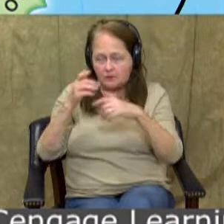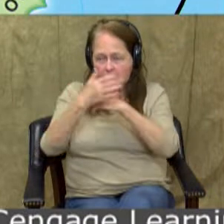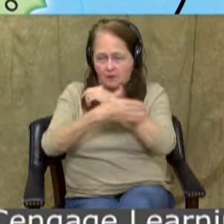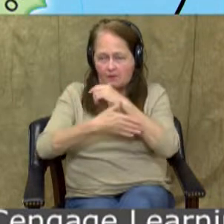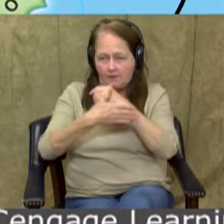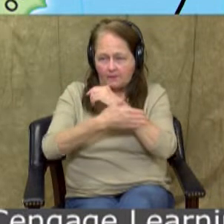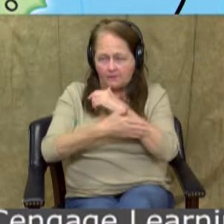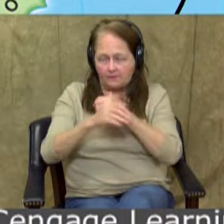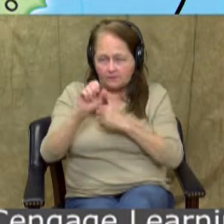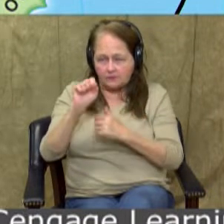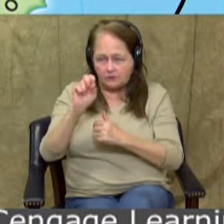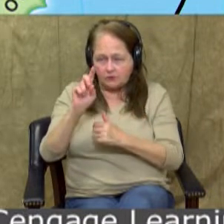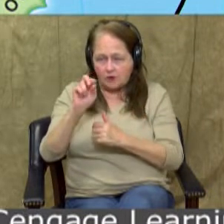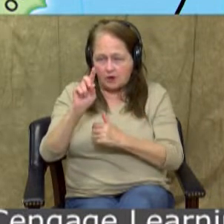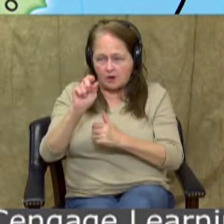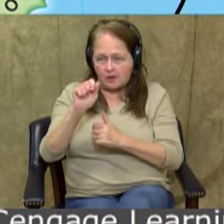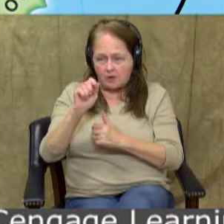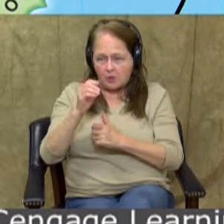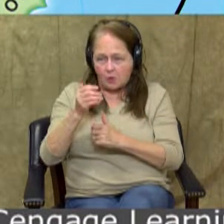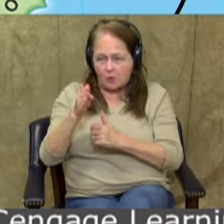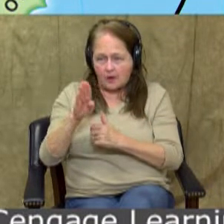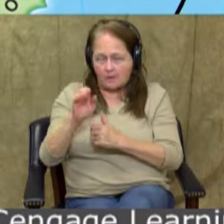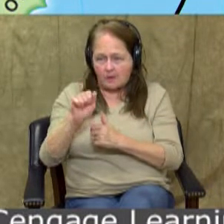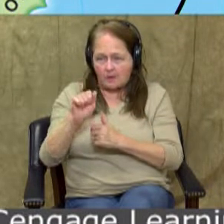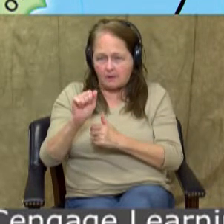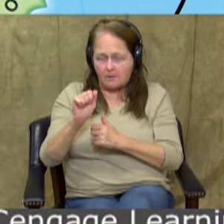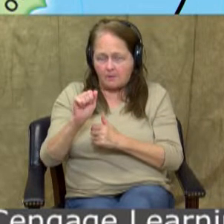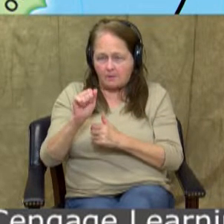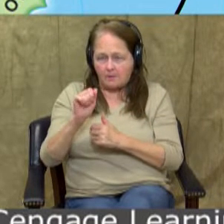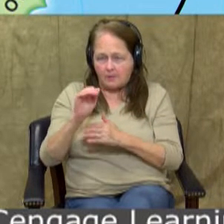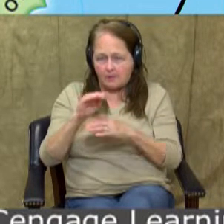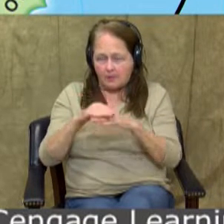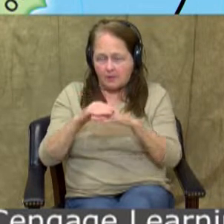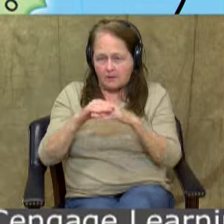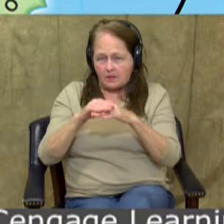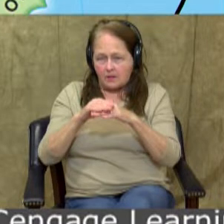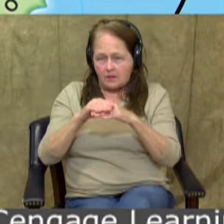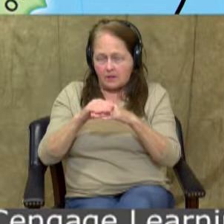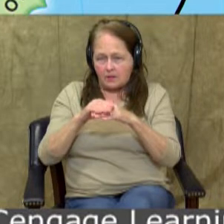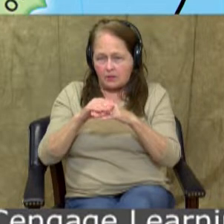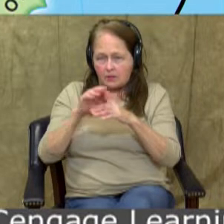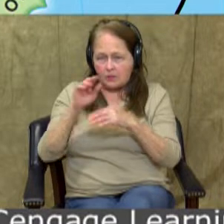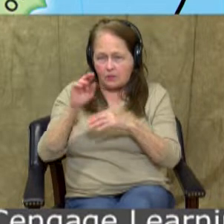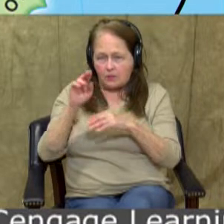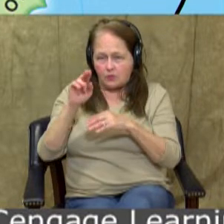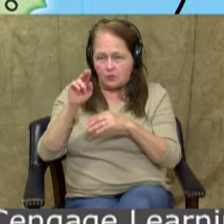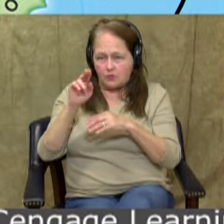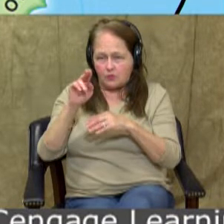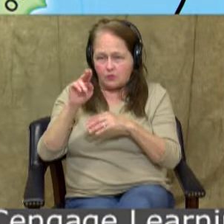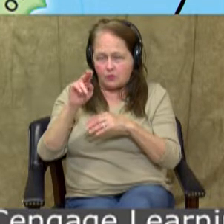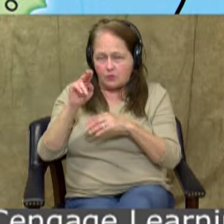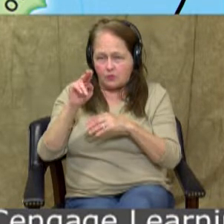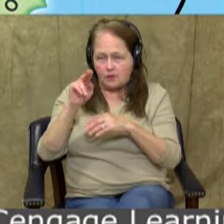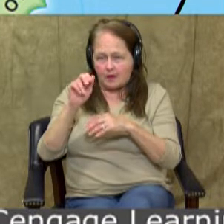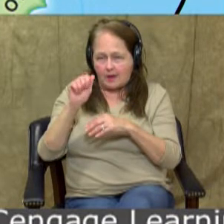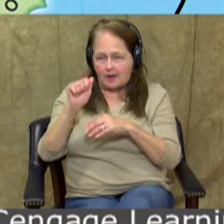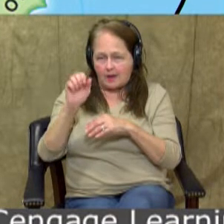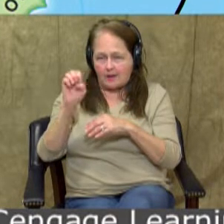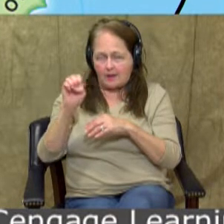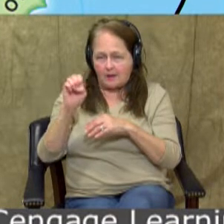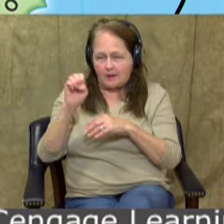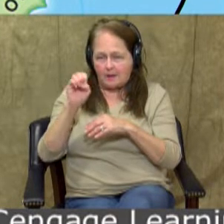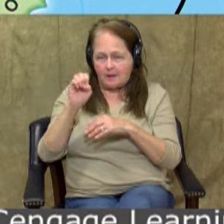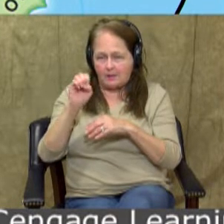country is Saudi Arabia. Next to that, on the Persian Gulf, is United Arab Emirates, UAE, and